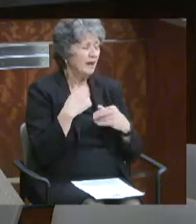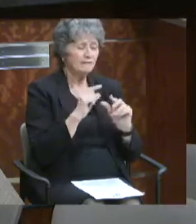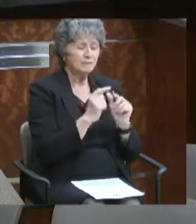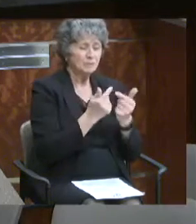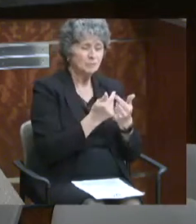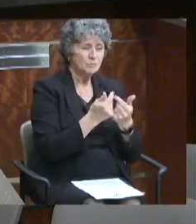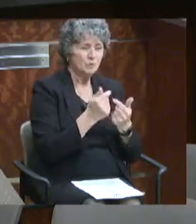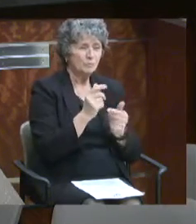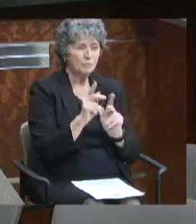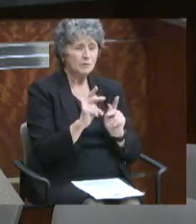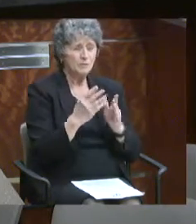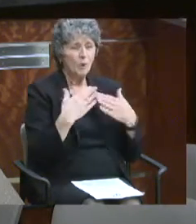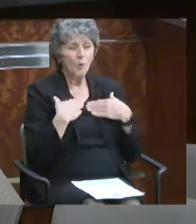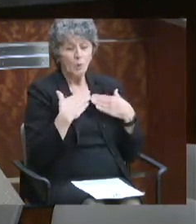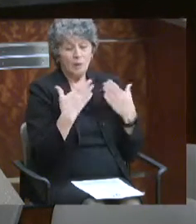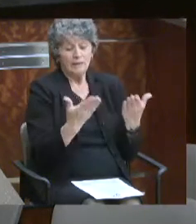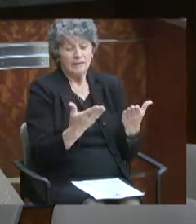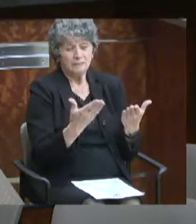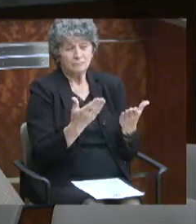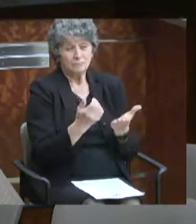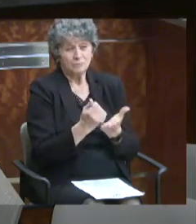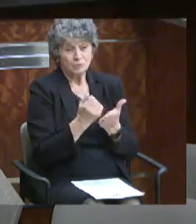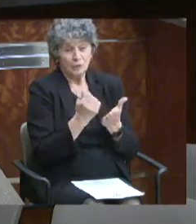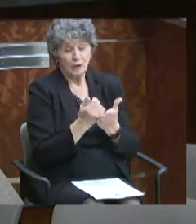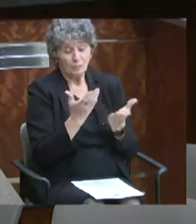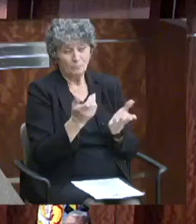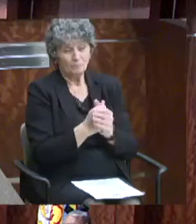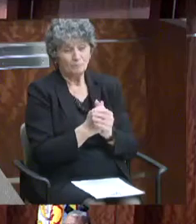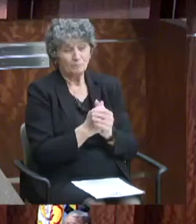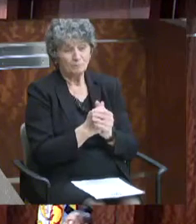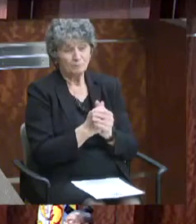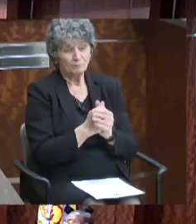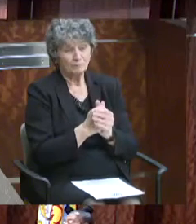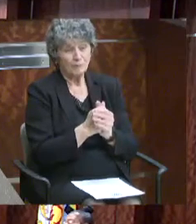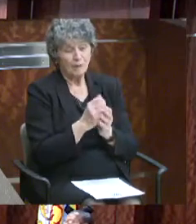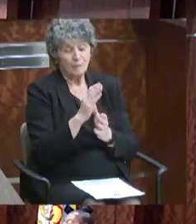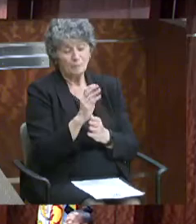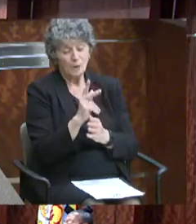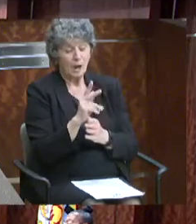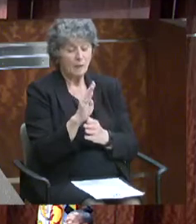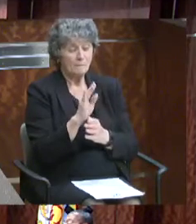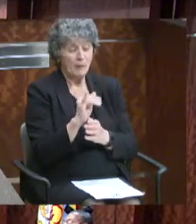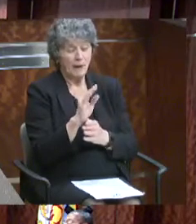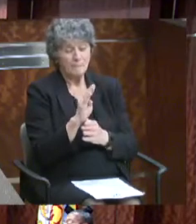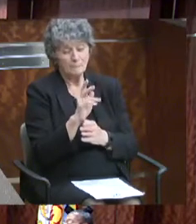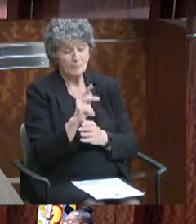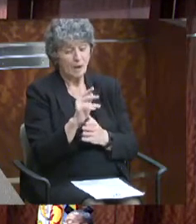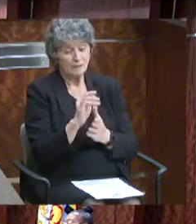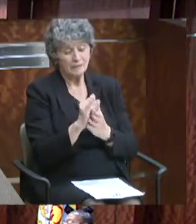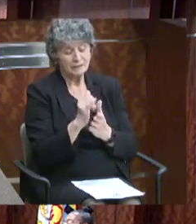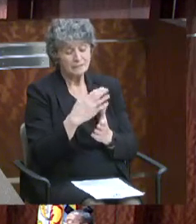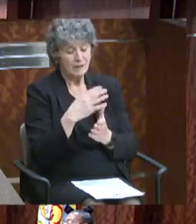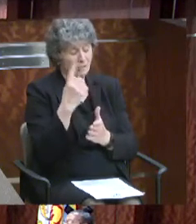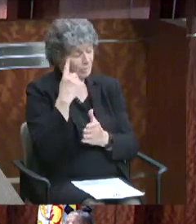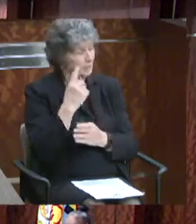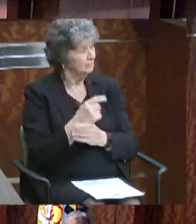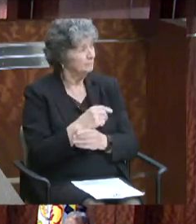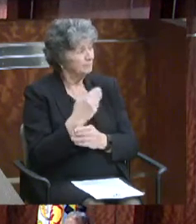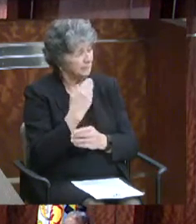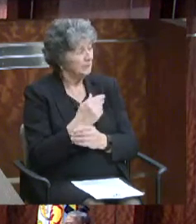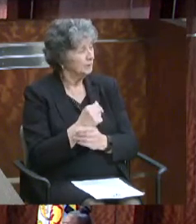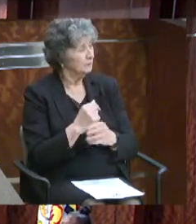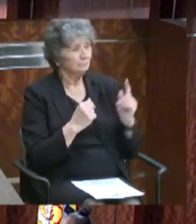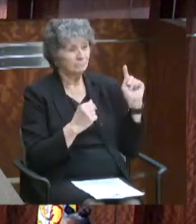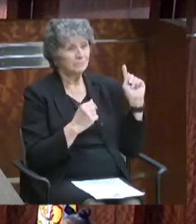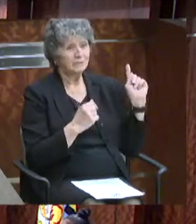are willing to head it in a block-by-block fashion. So my thoughts on that. Thank you. Well, every effort that